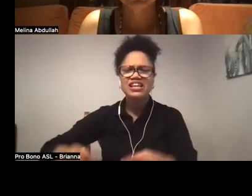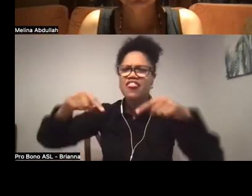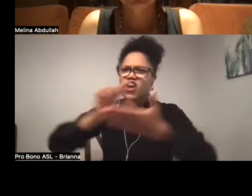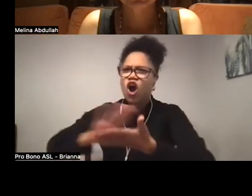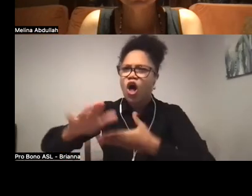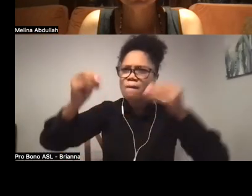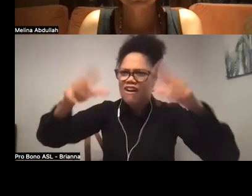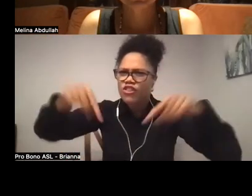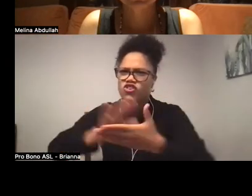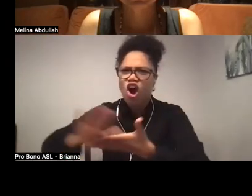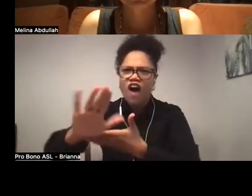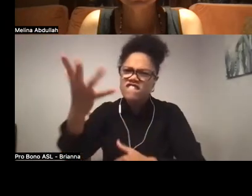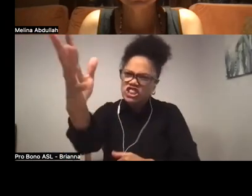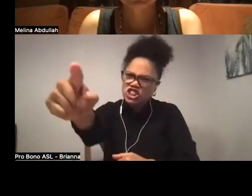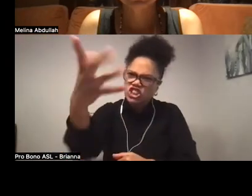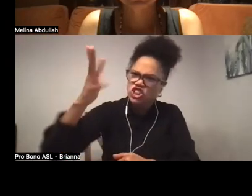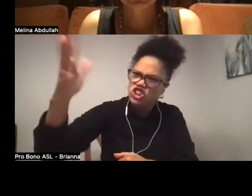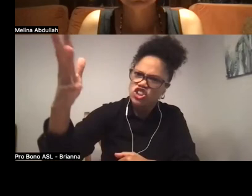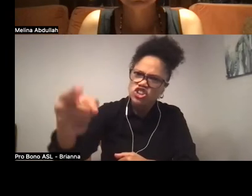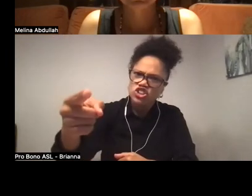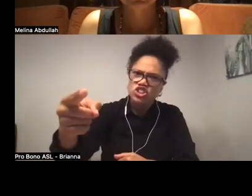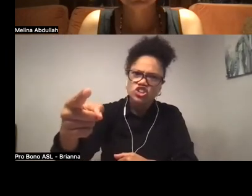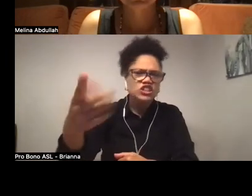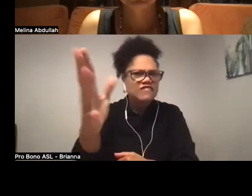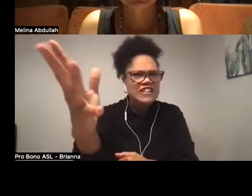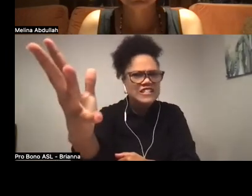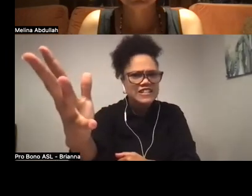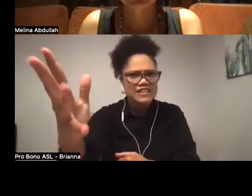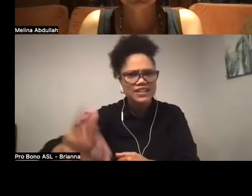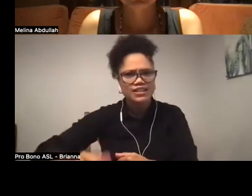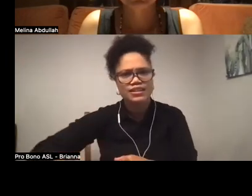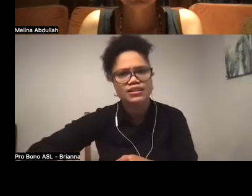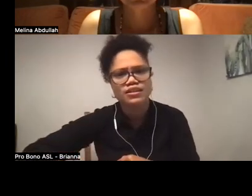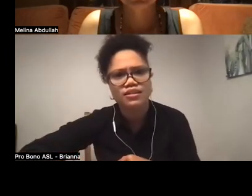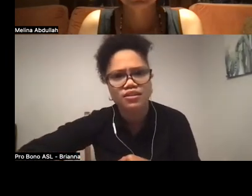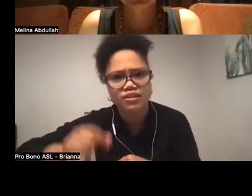She's a professor at this college. You don't touch him. What is she in the head for?